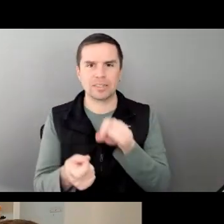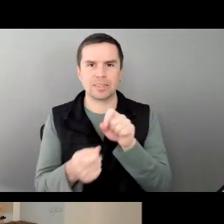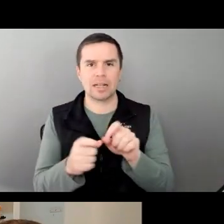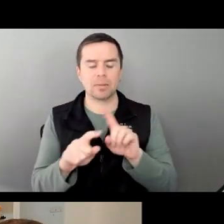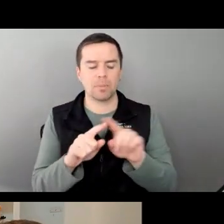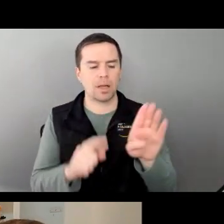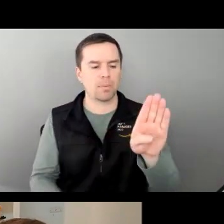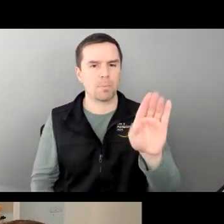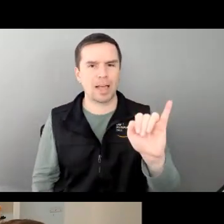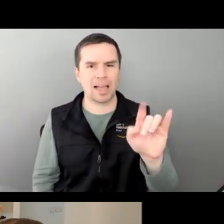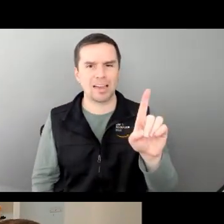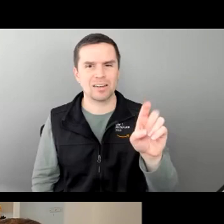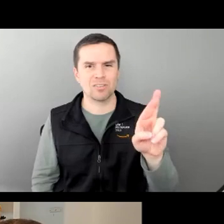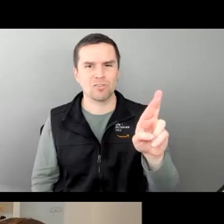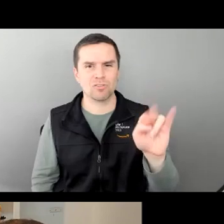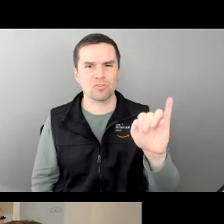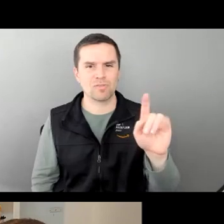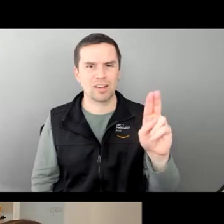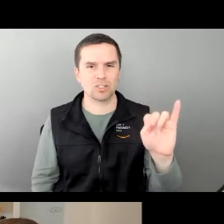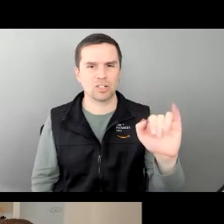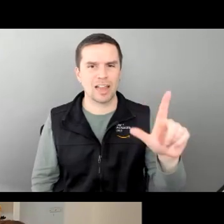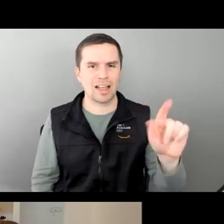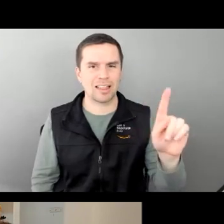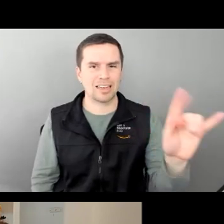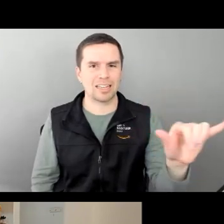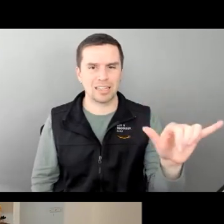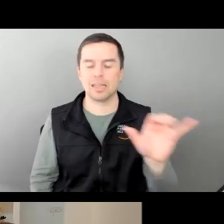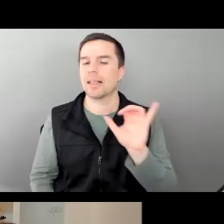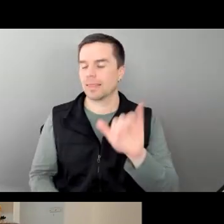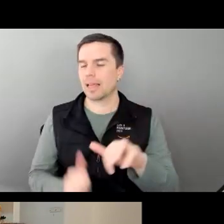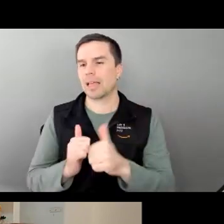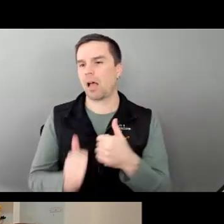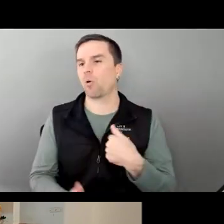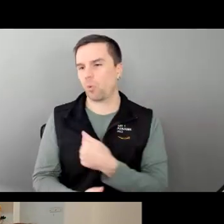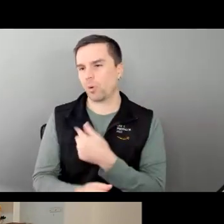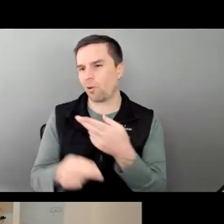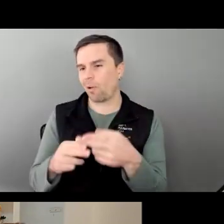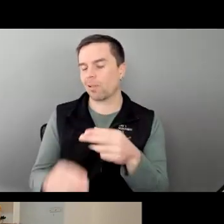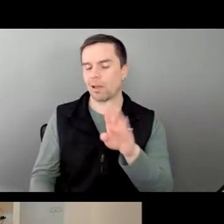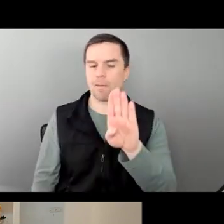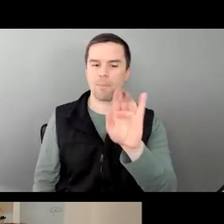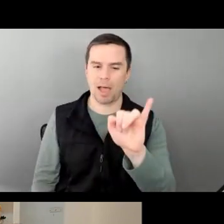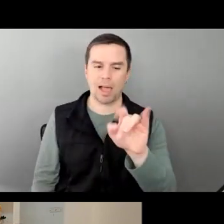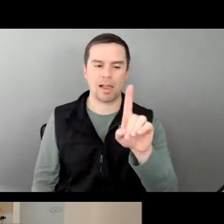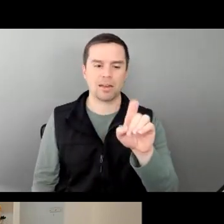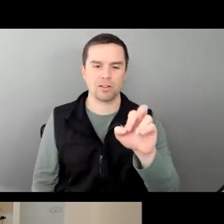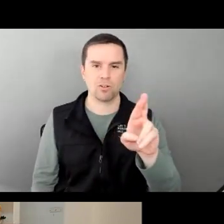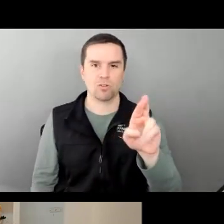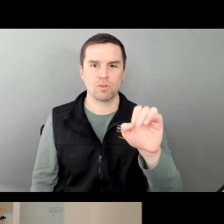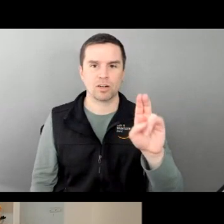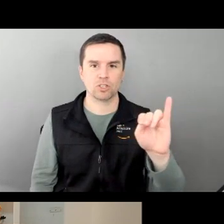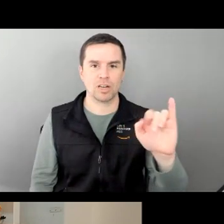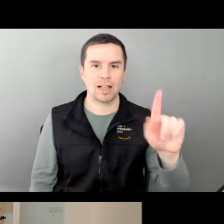bidirectional. Bidirectional? Yeah, bidirectionality is how we refer to it. Yeah. Okay. But yeah, the next question says.